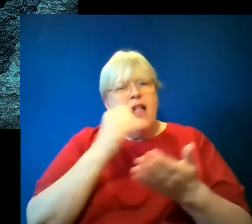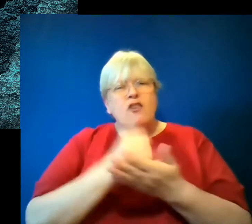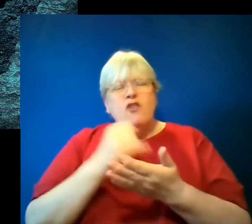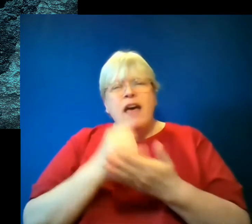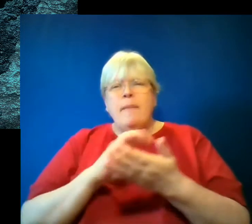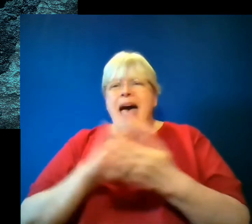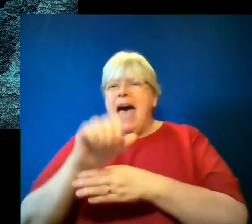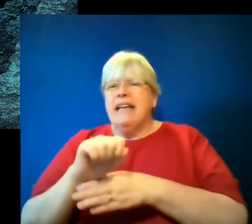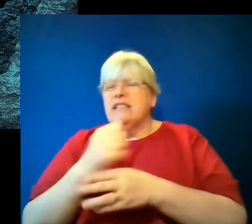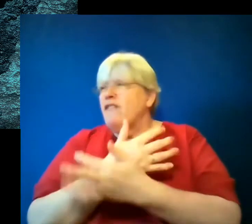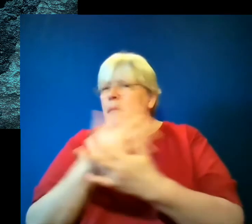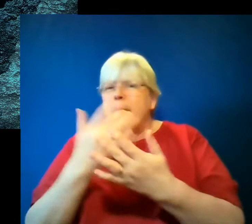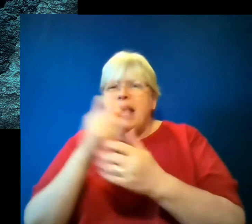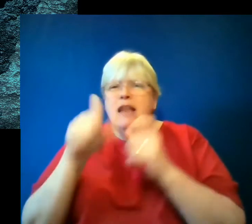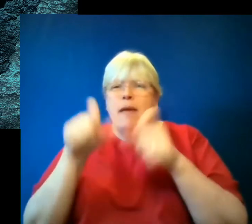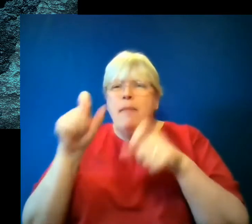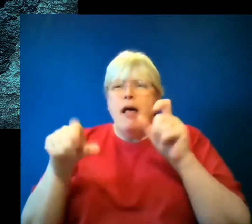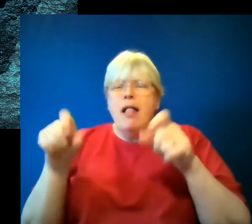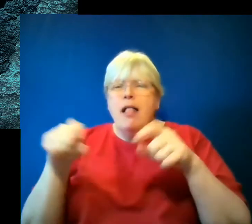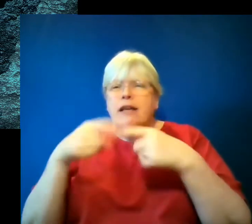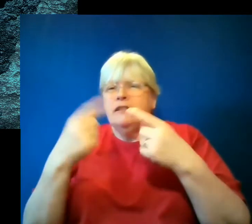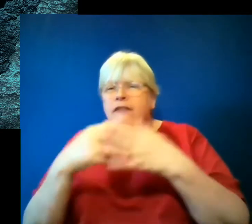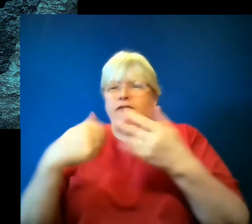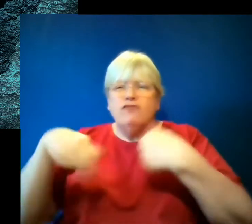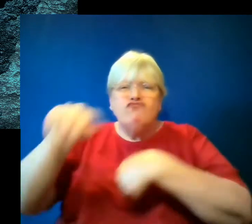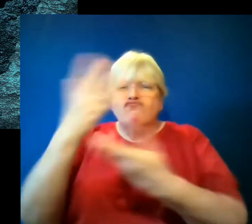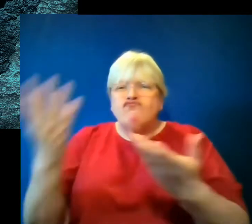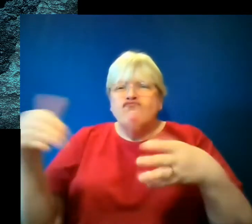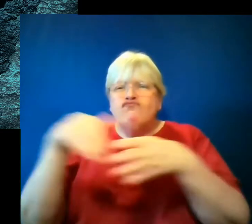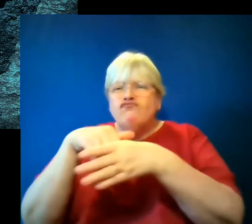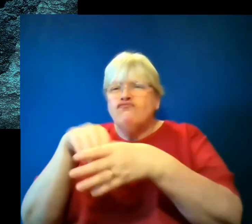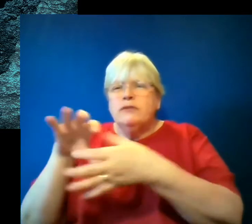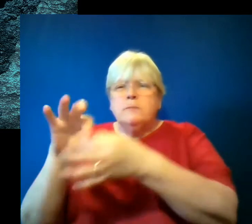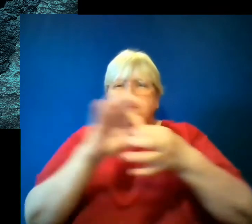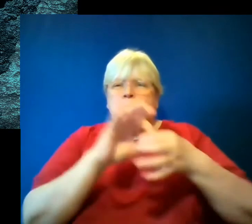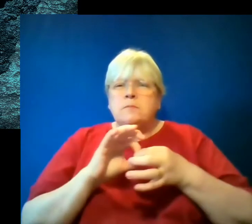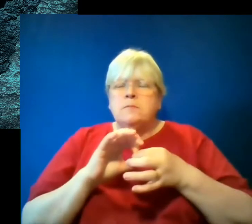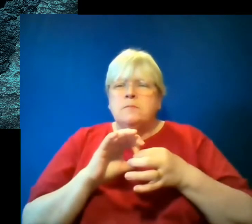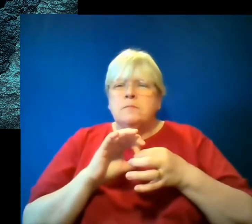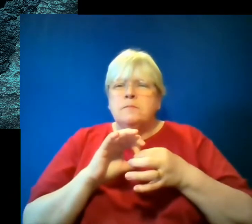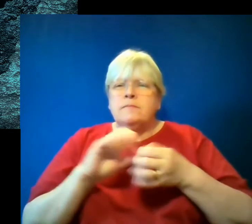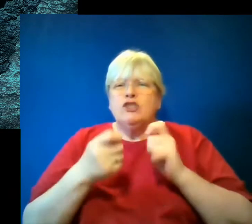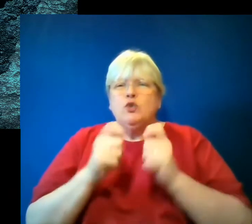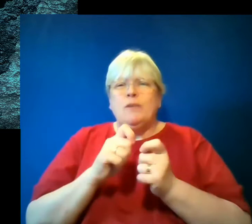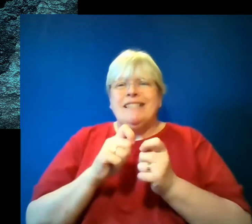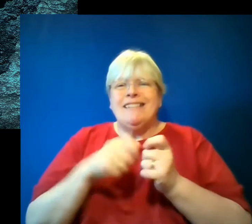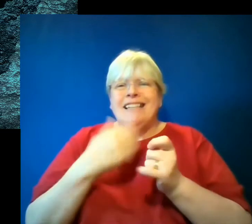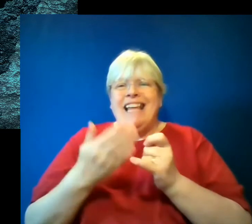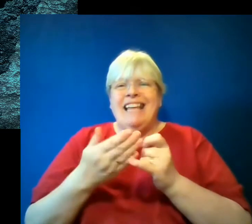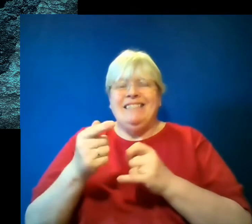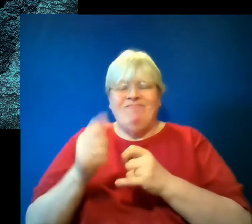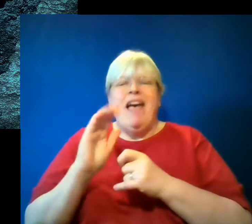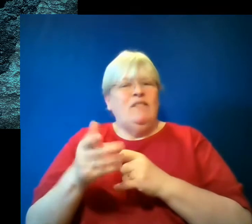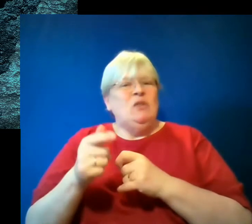having multiple people, multiple moving parts, which all have to fit together like a puzzle, and a twist. I think it's not a heist unless there's a